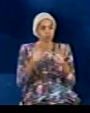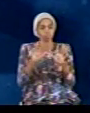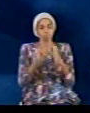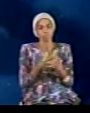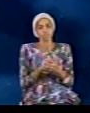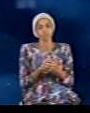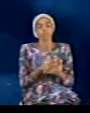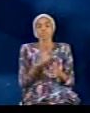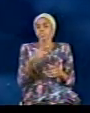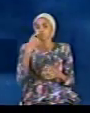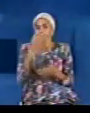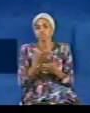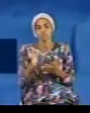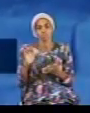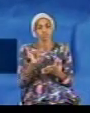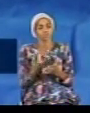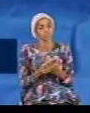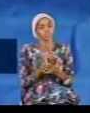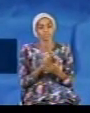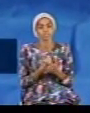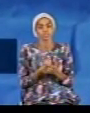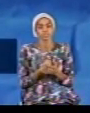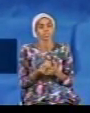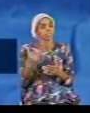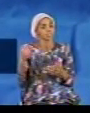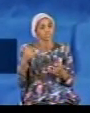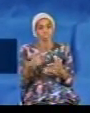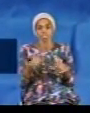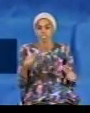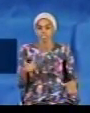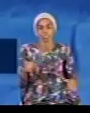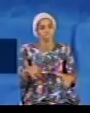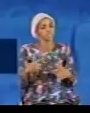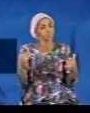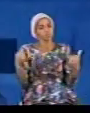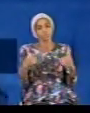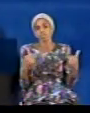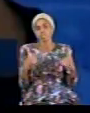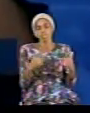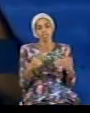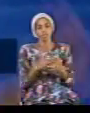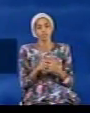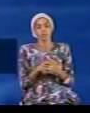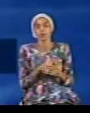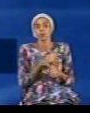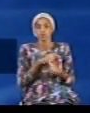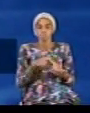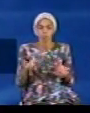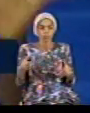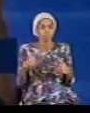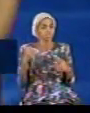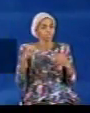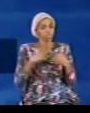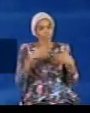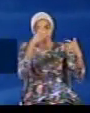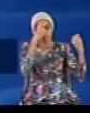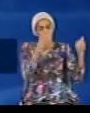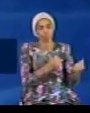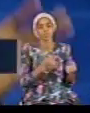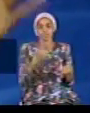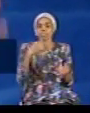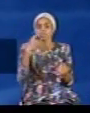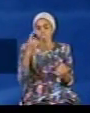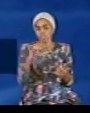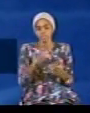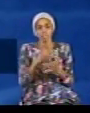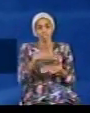well because my lap and my thigh was paining me. To God be the glory, I have faith. I said, after the prayer of the man of God, I will walk well.